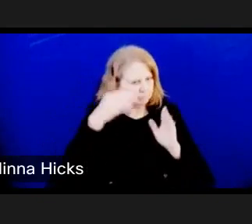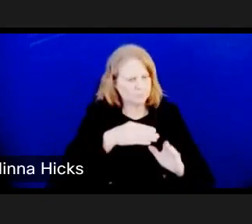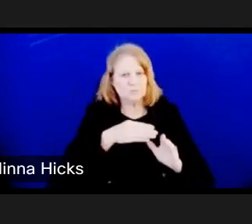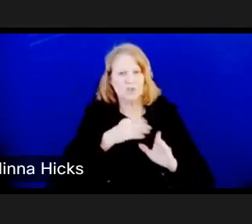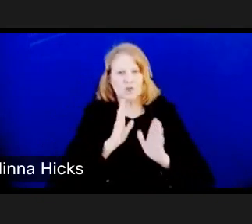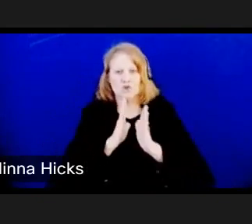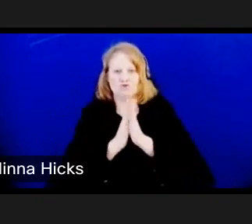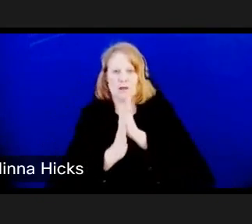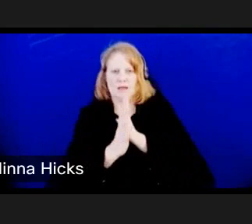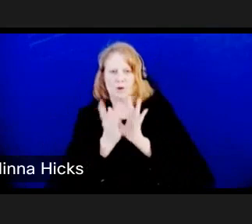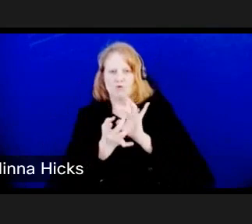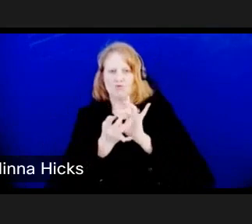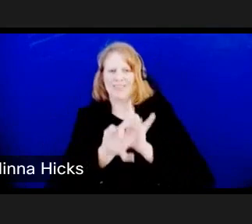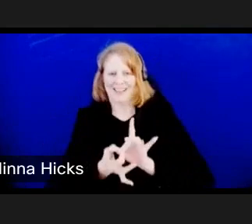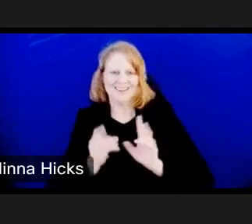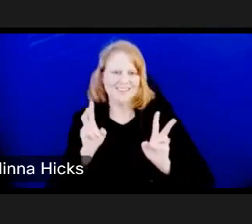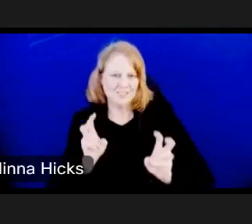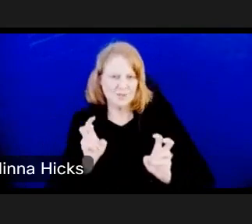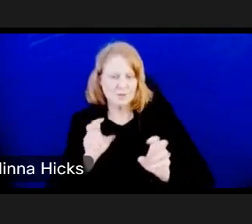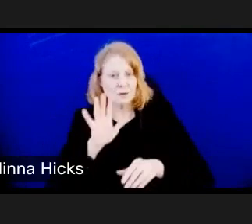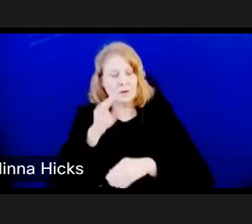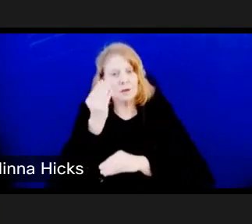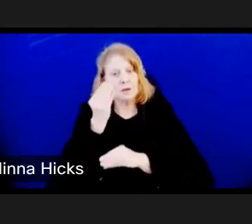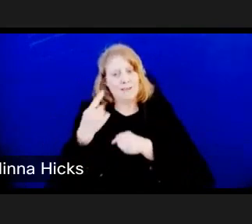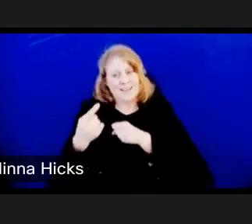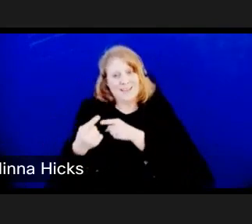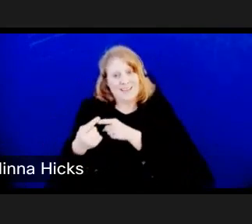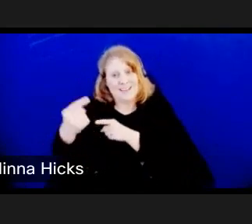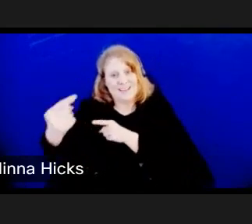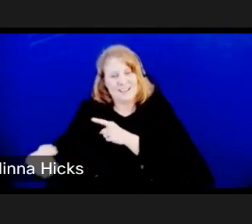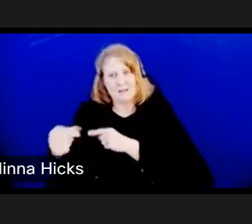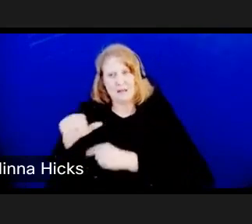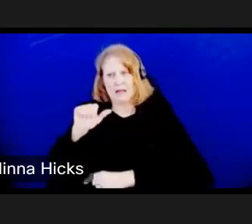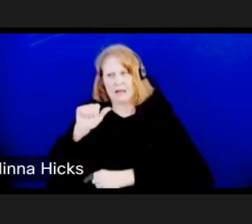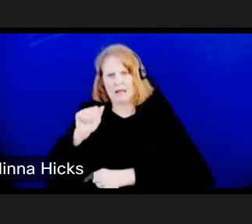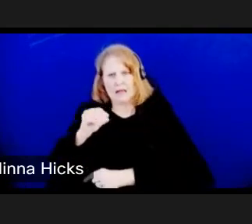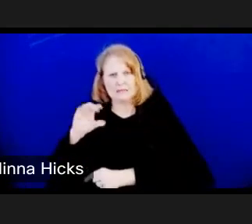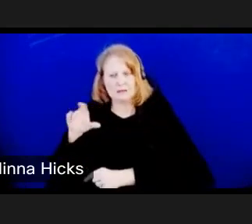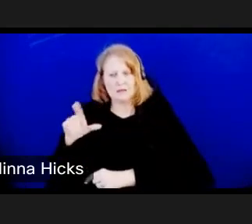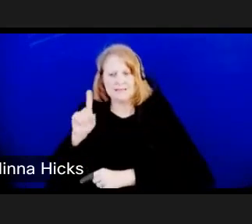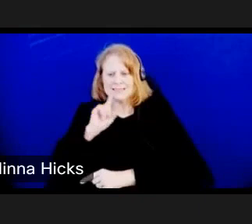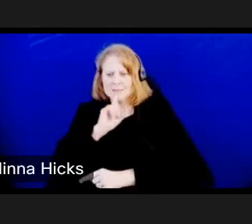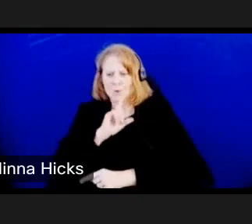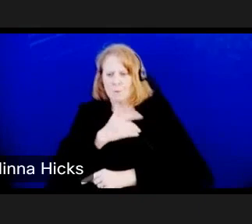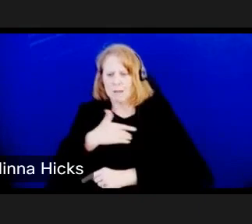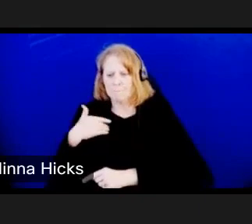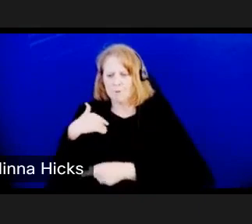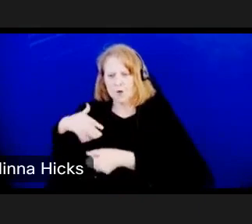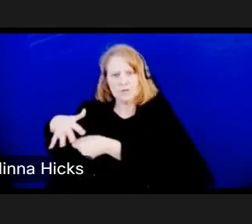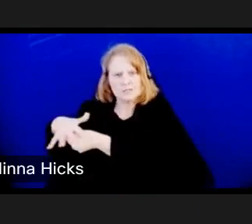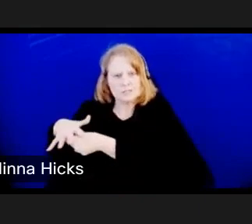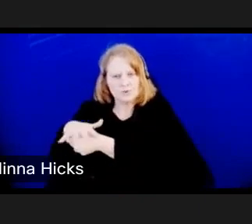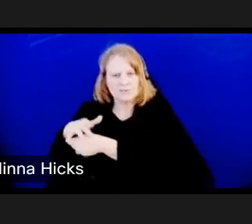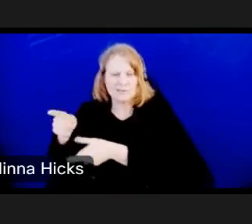issues, because adjacent to my ANC single member district is the